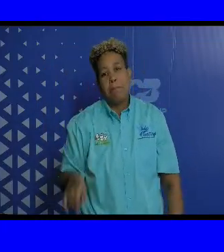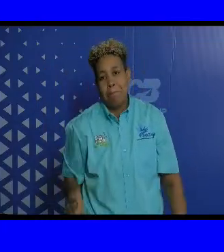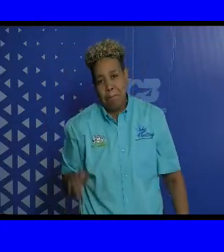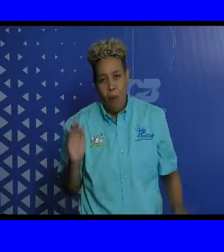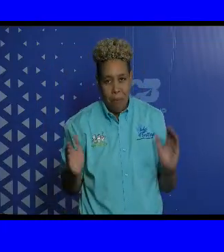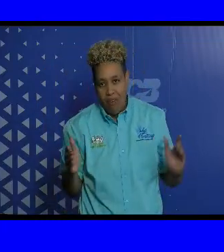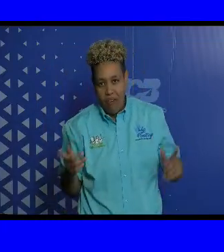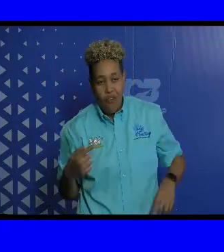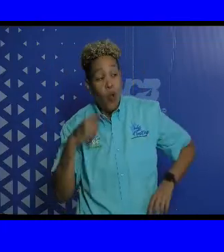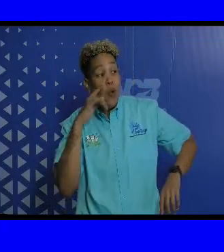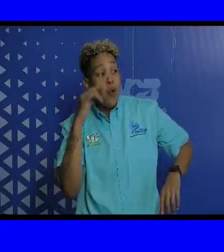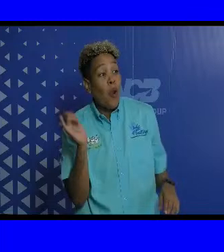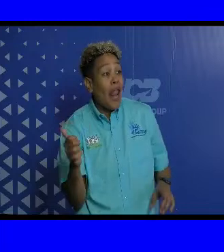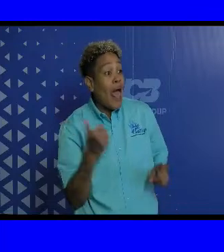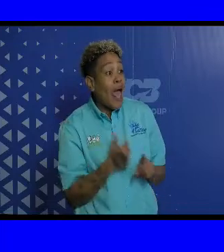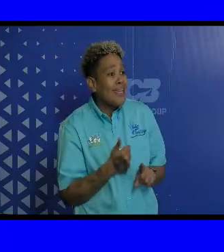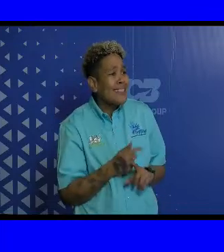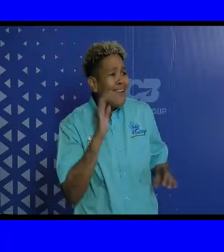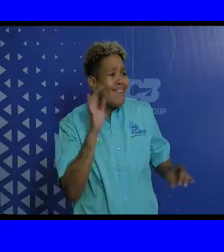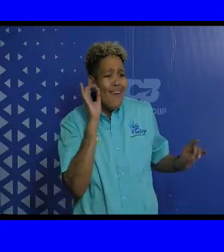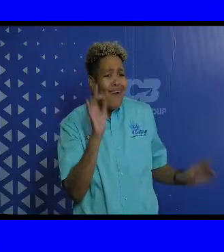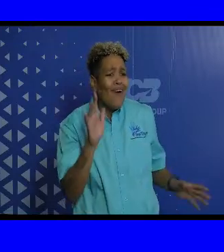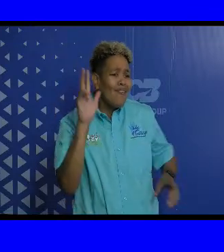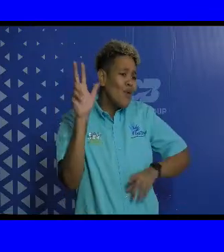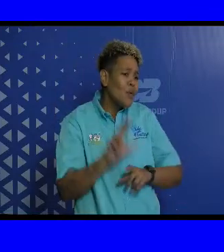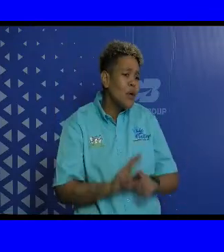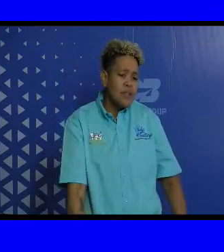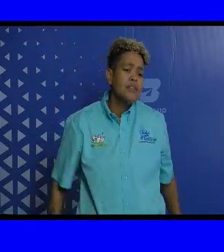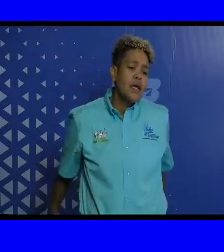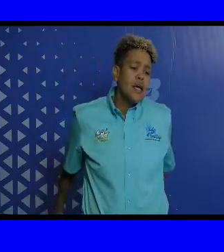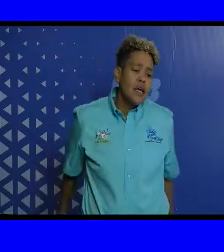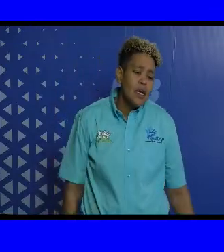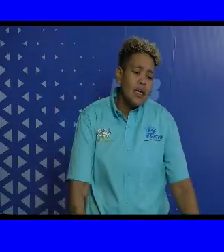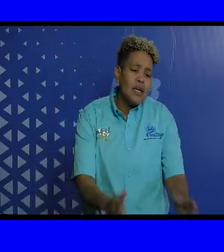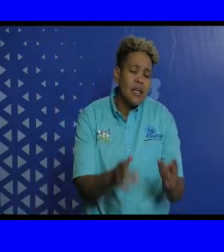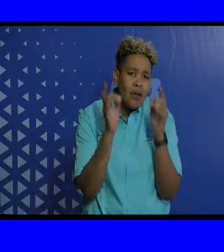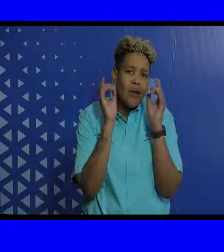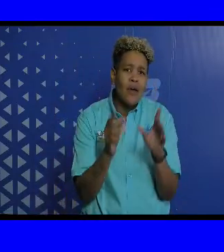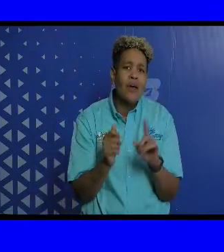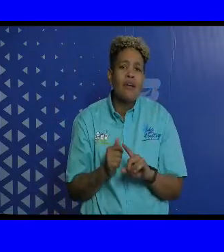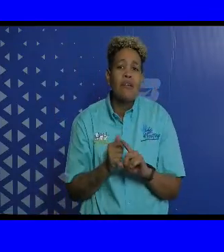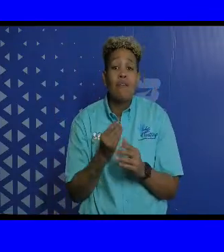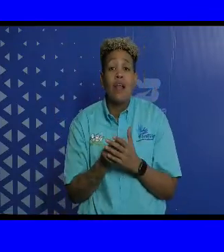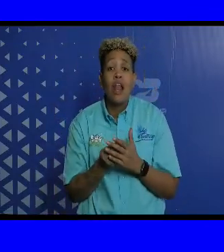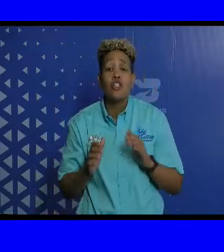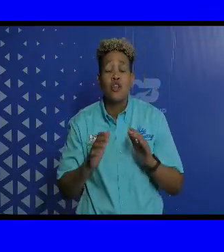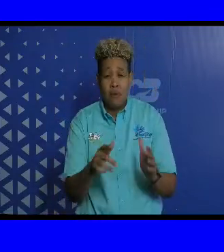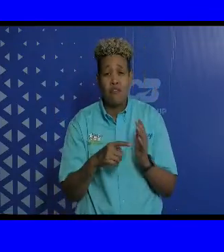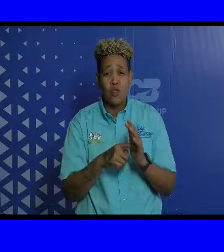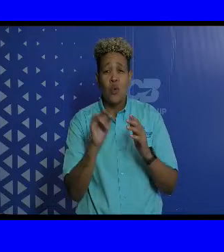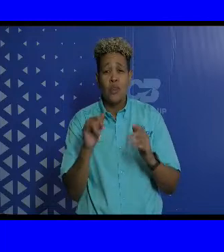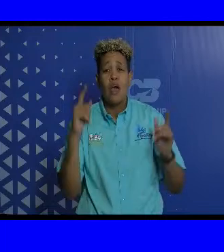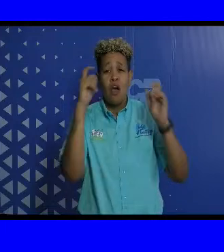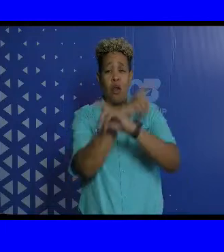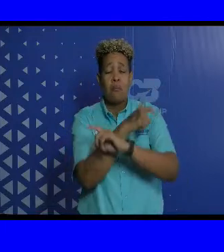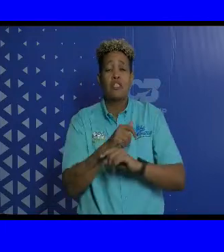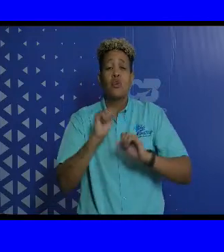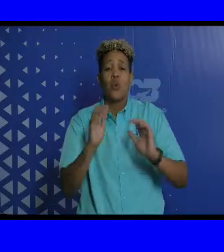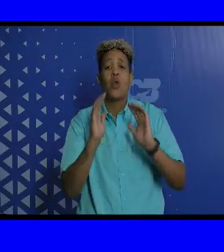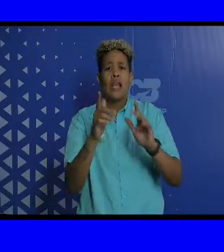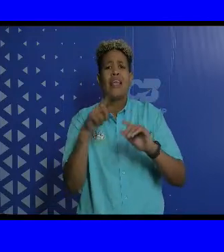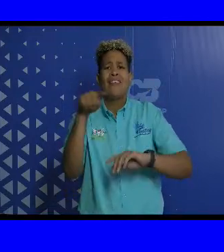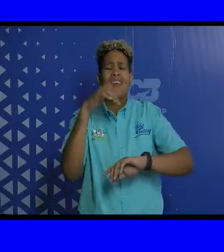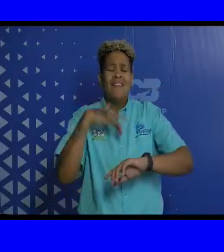looks like a very messy quarter. The financial performance reflects that complexity, and it could be leaving all